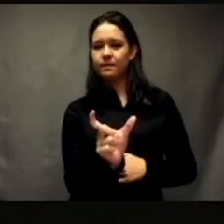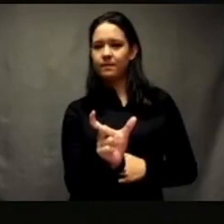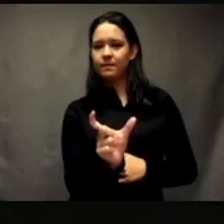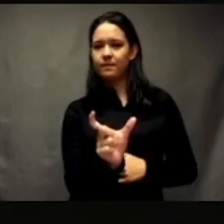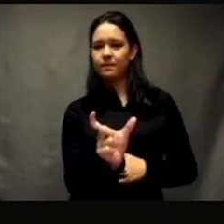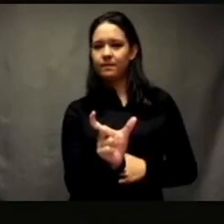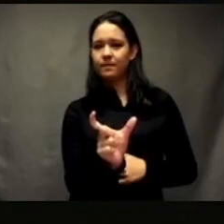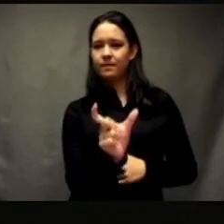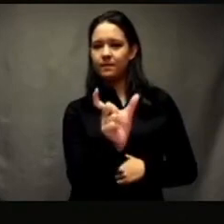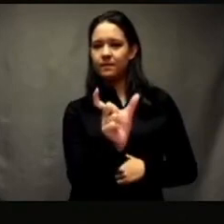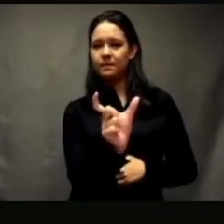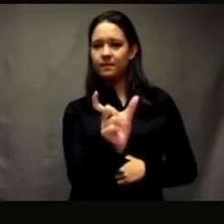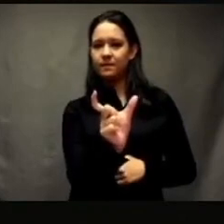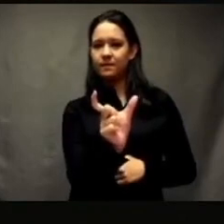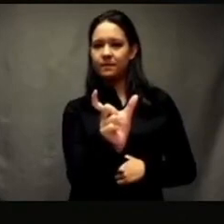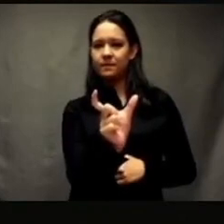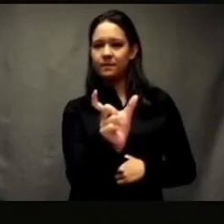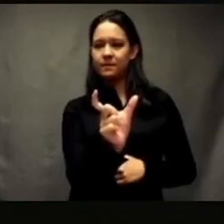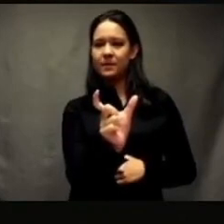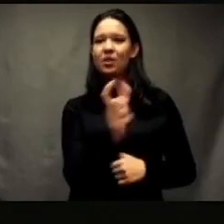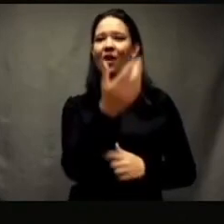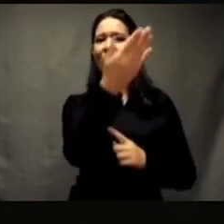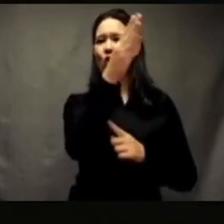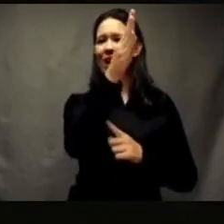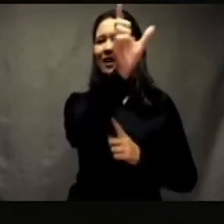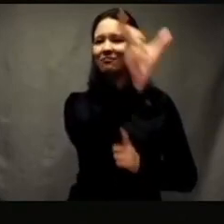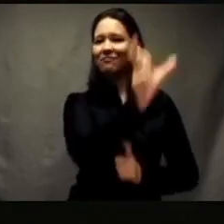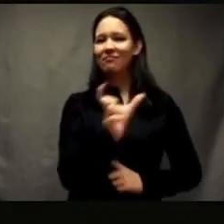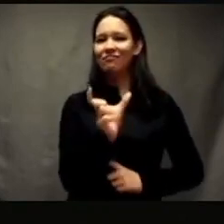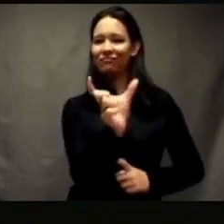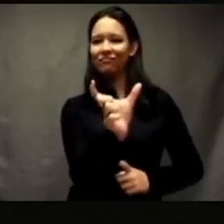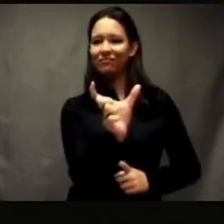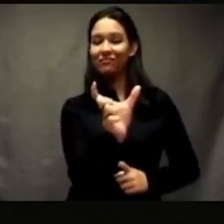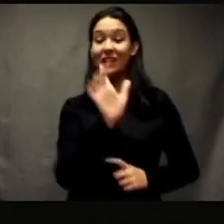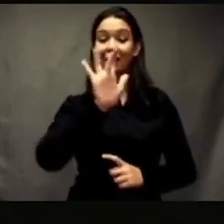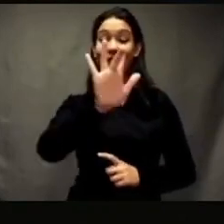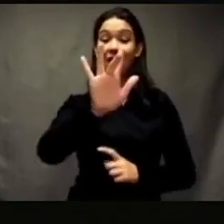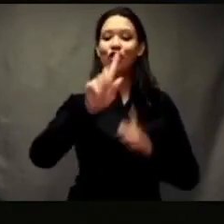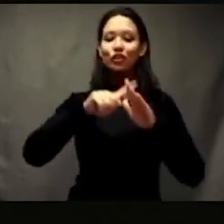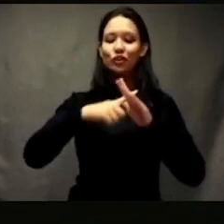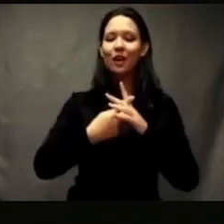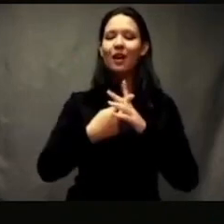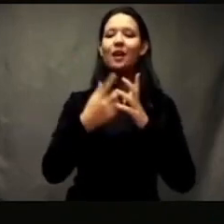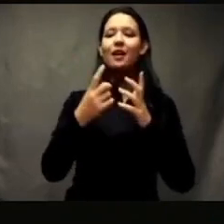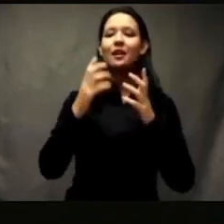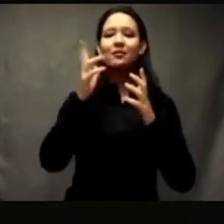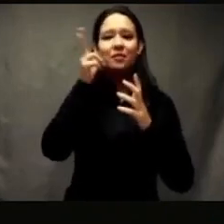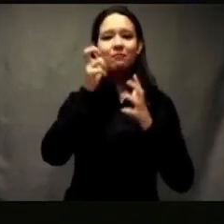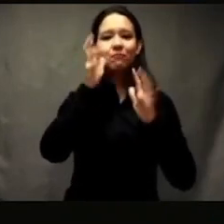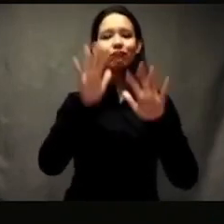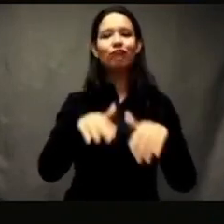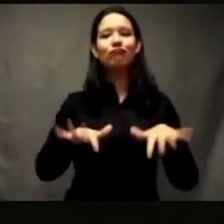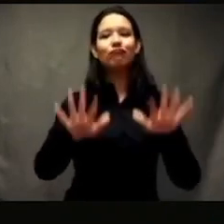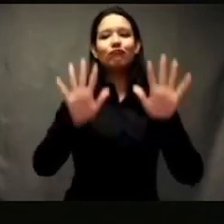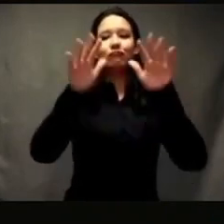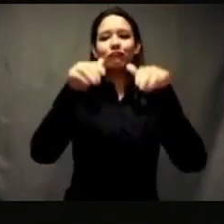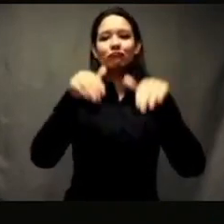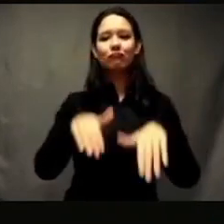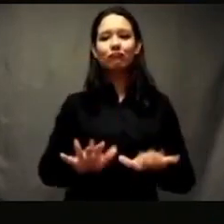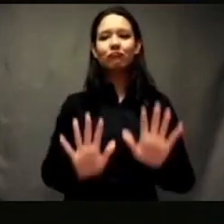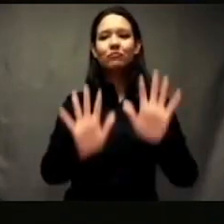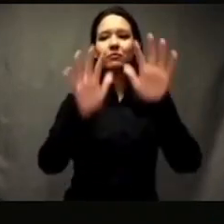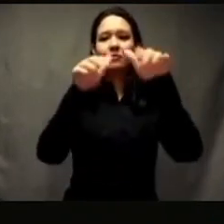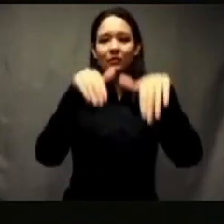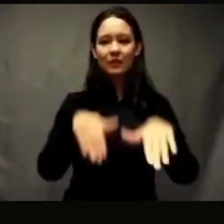this piece right below. So when green flag is clicked, it's going to start playing an ocean wave sound until the ocean wave sound has